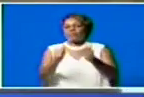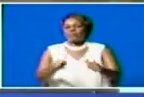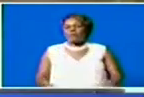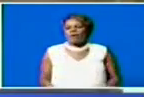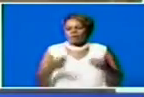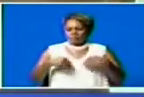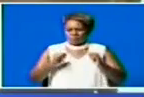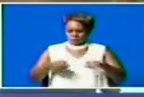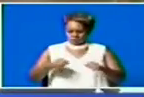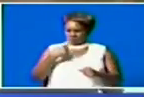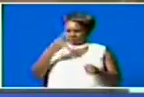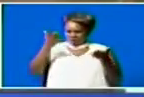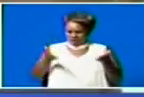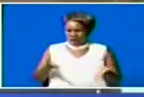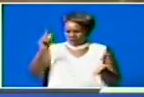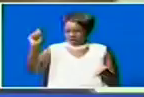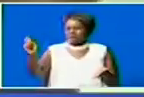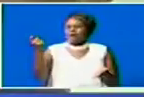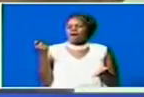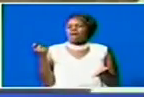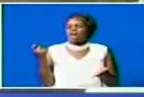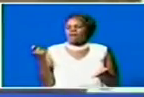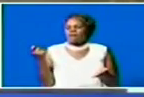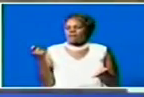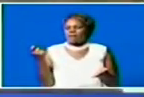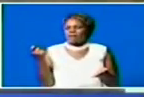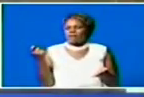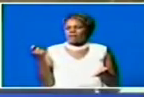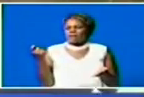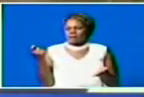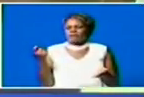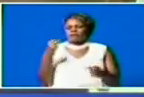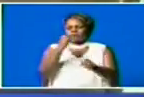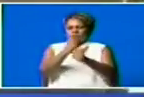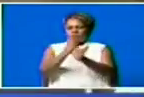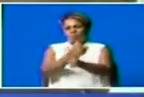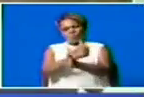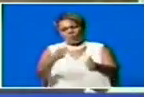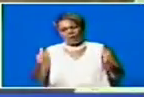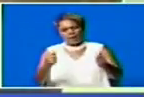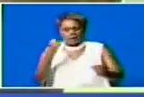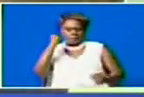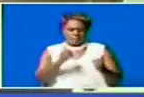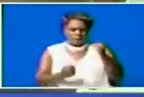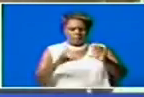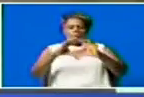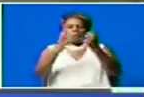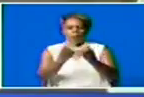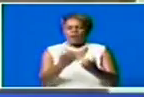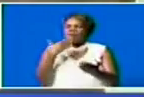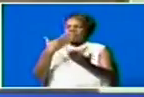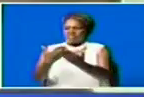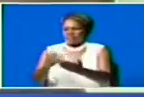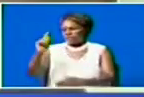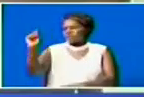stand up and say, Kenya, you did it. The athletic world is saying, thank you,